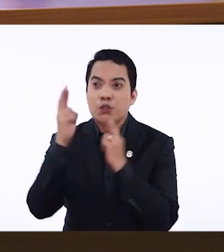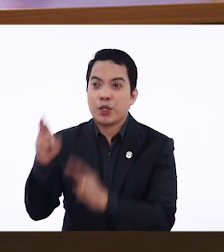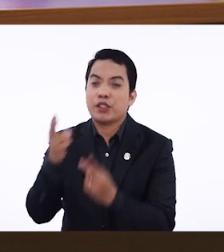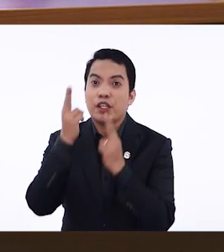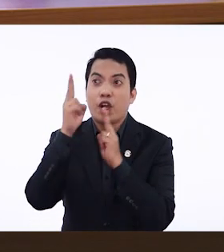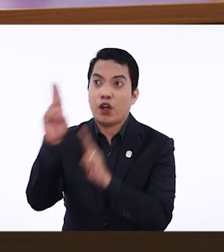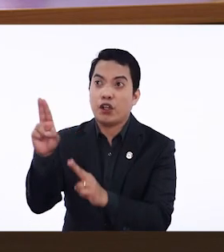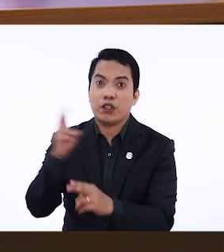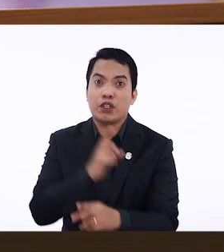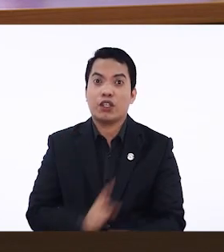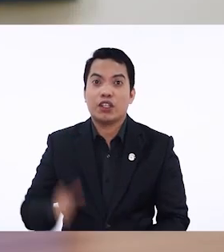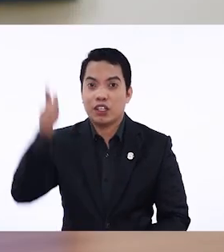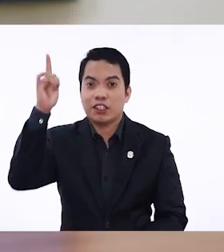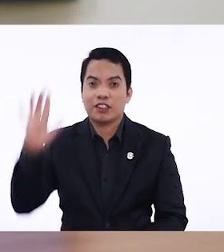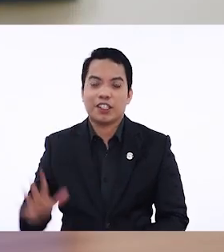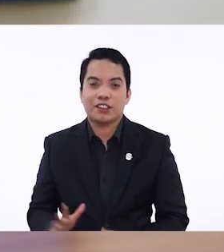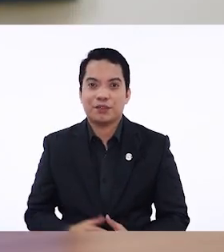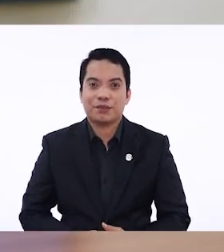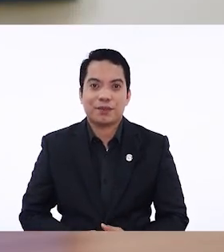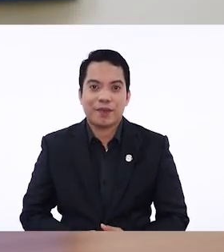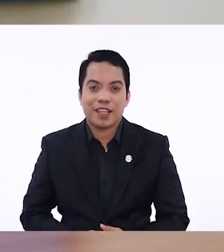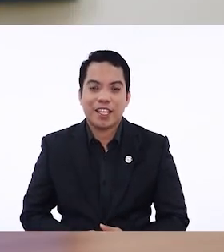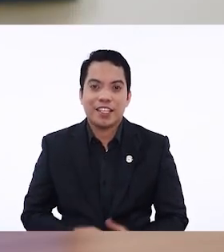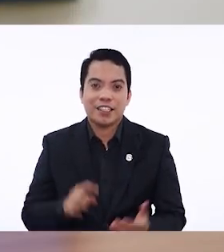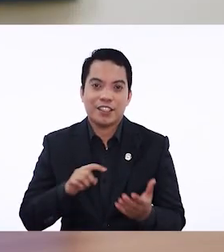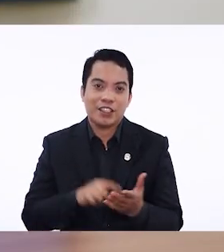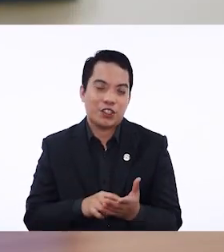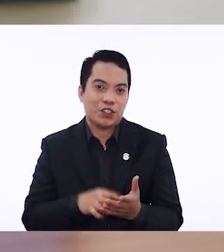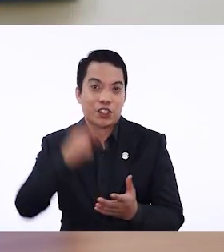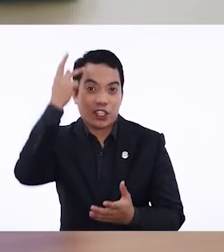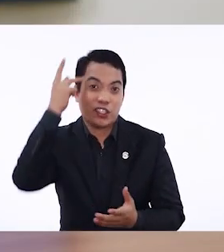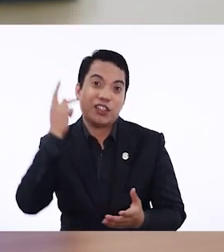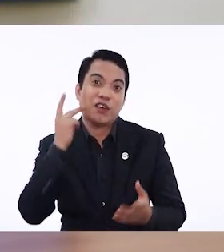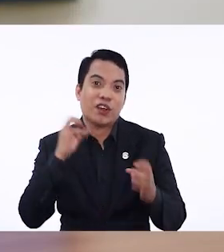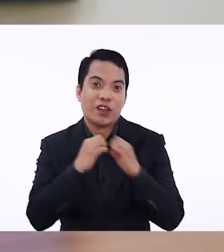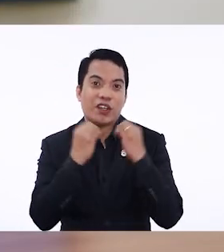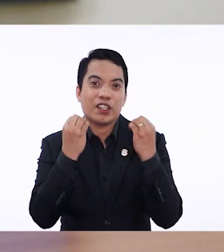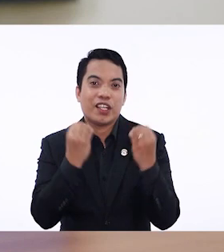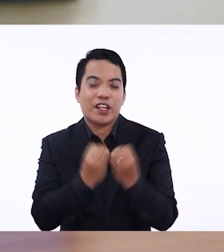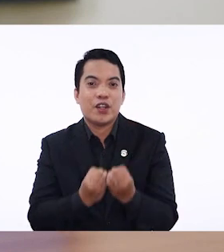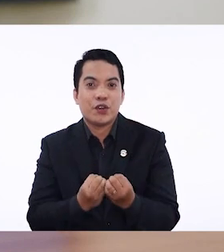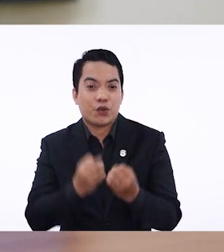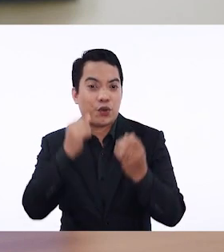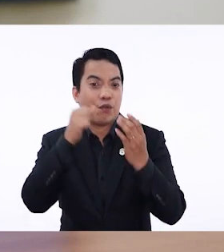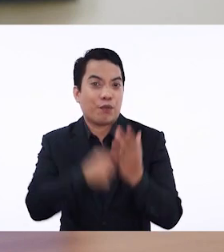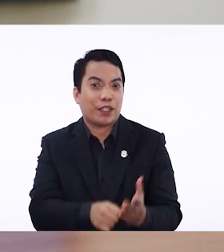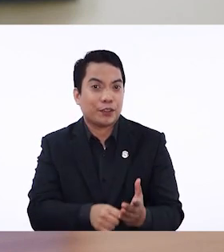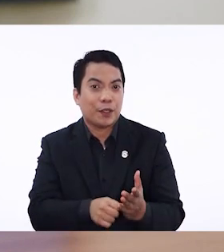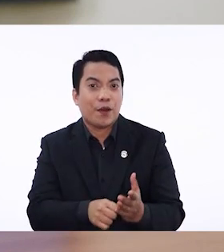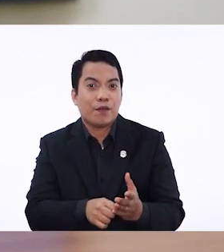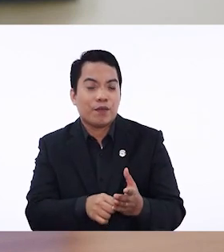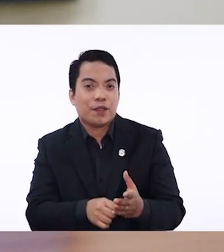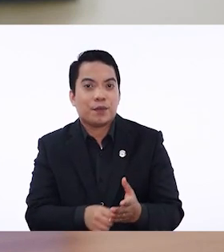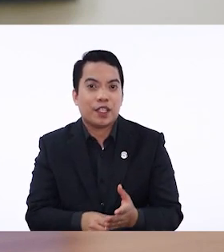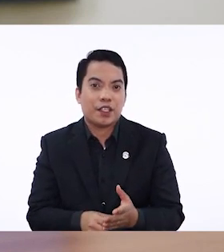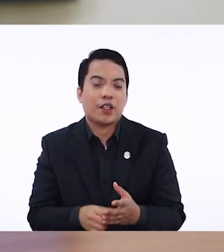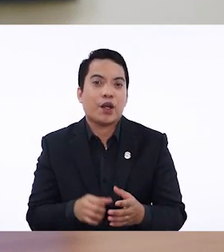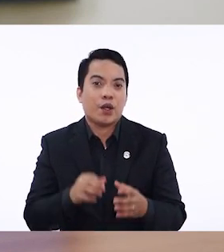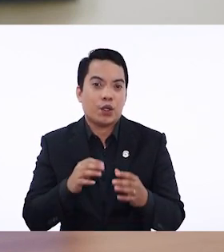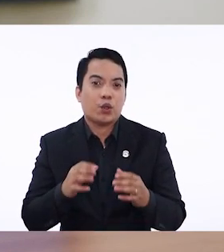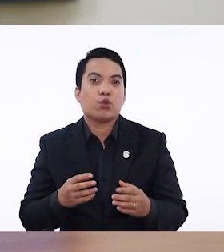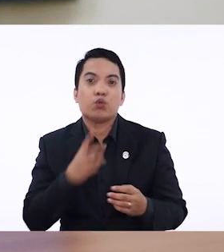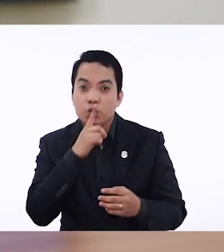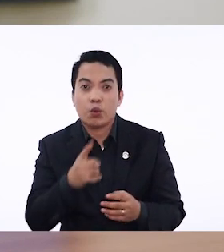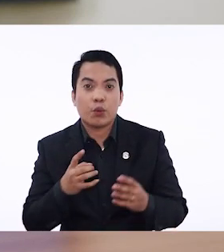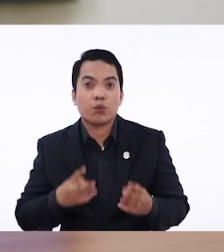to Almighty God. This is what the Kadiwa organization emphasized in a proper worship service